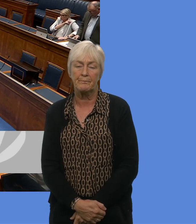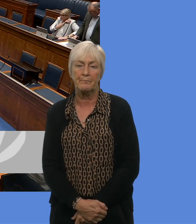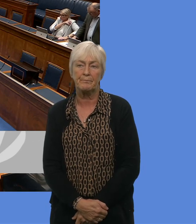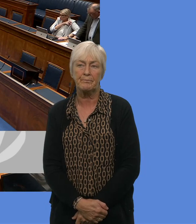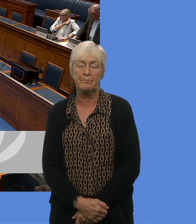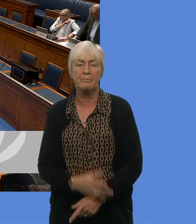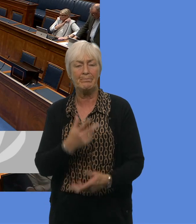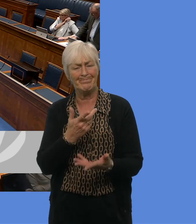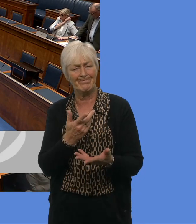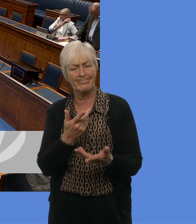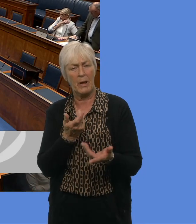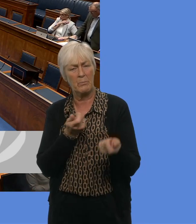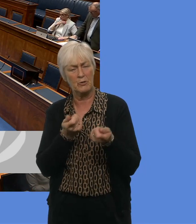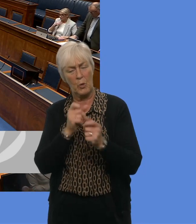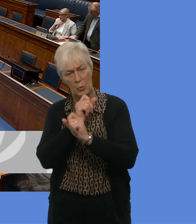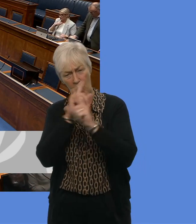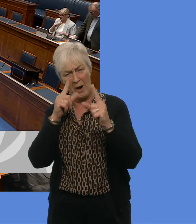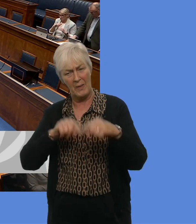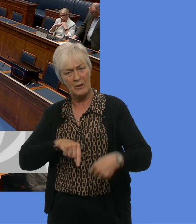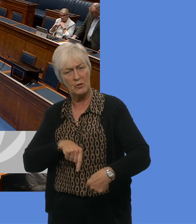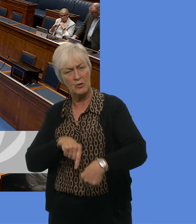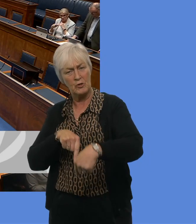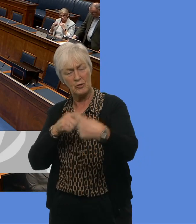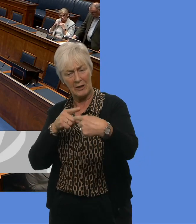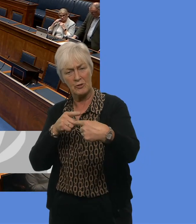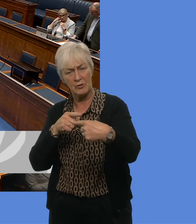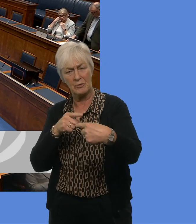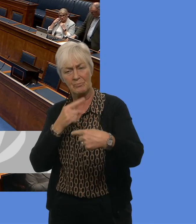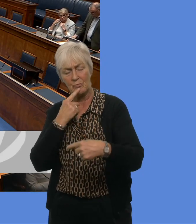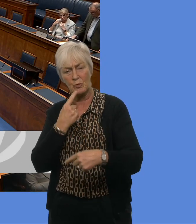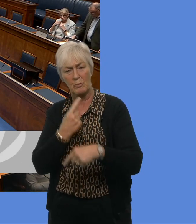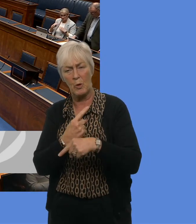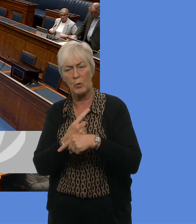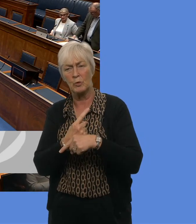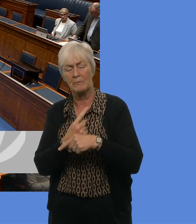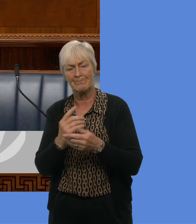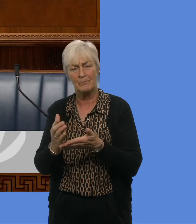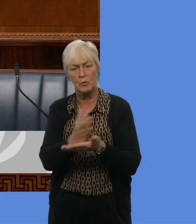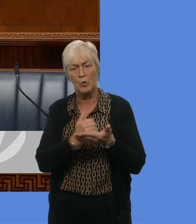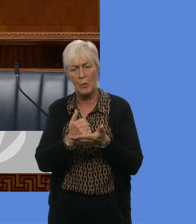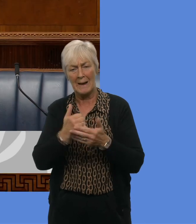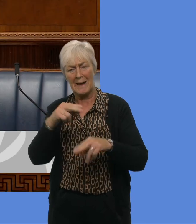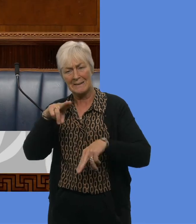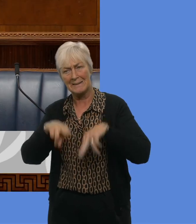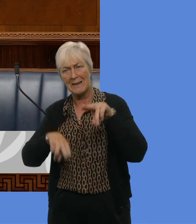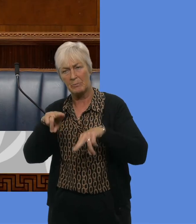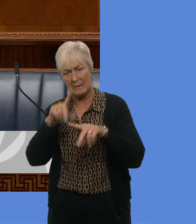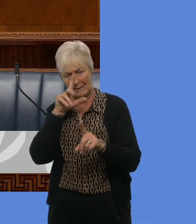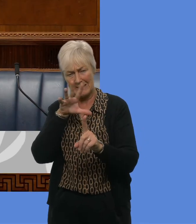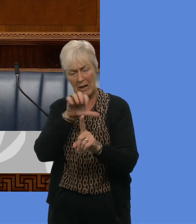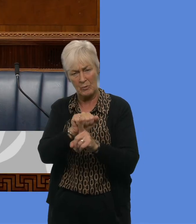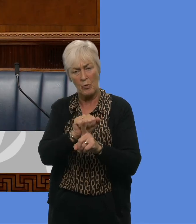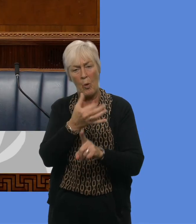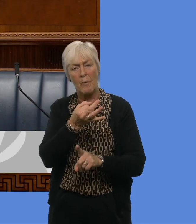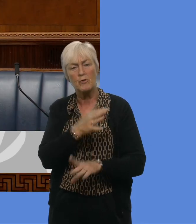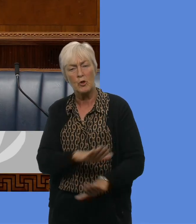The Minister will be aware of the challenges which face so many families when it comes to securing an assessment and diagnosis for